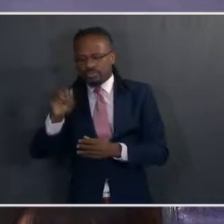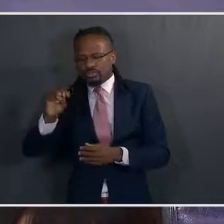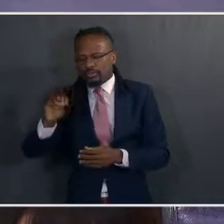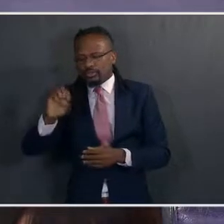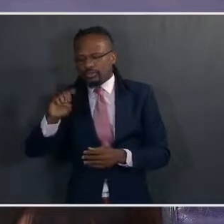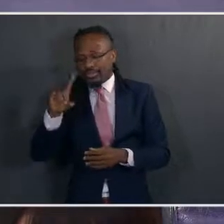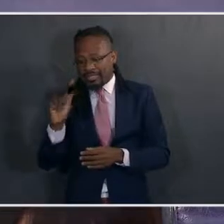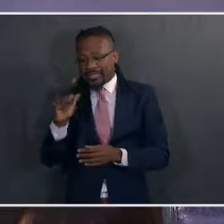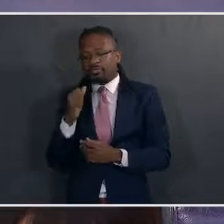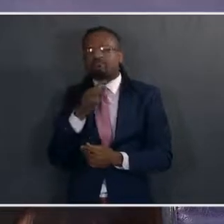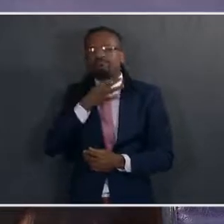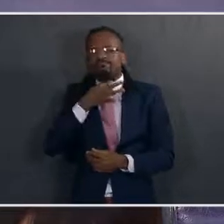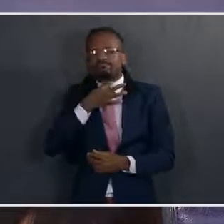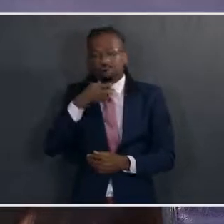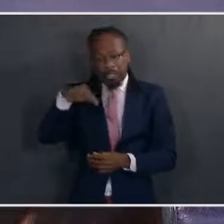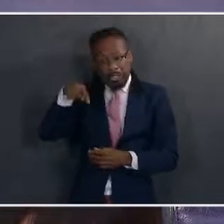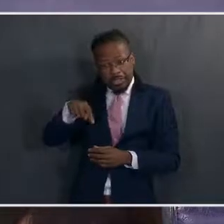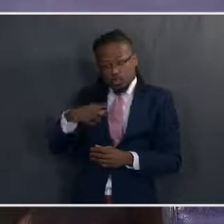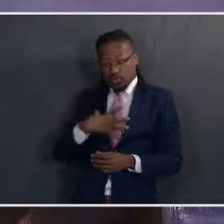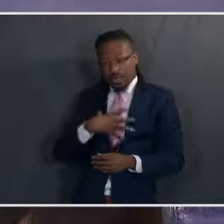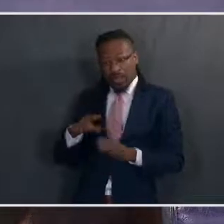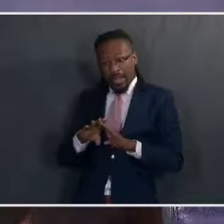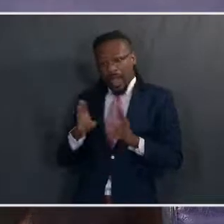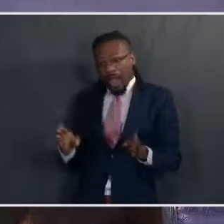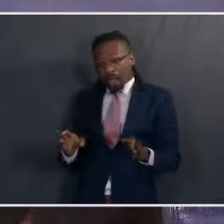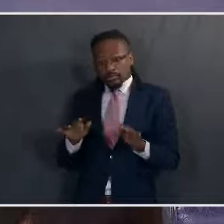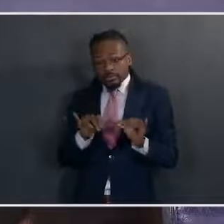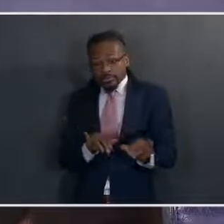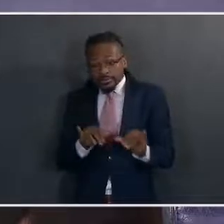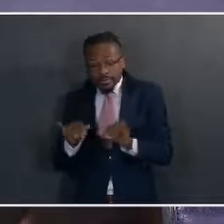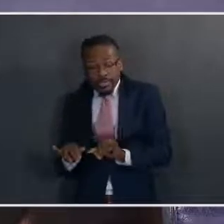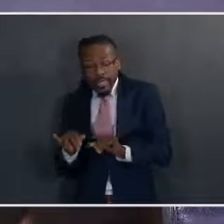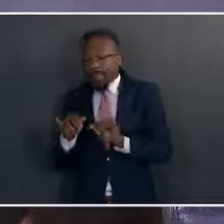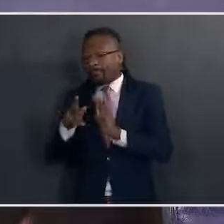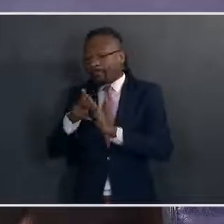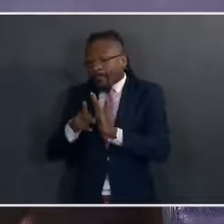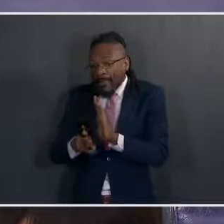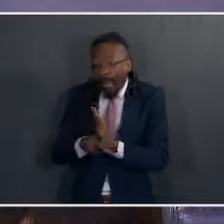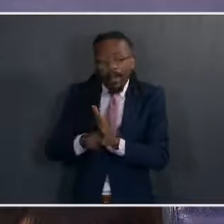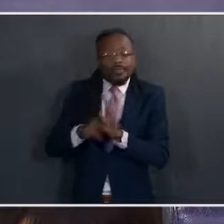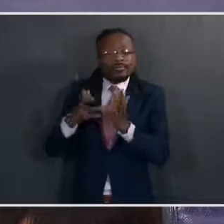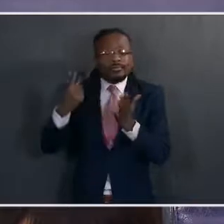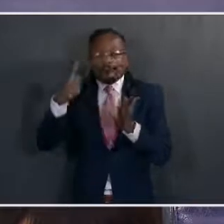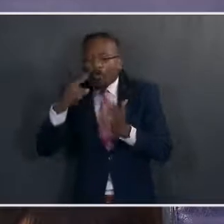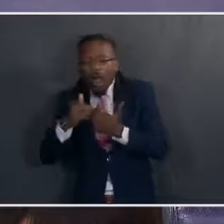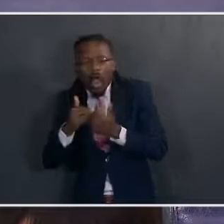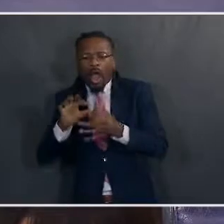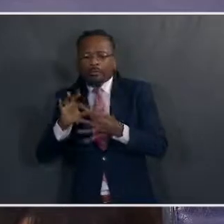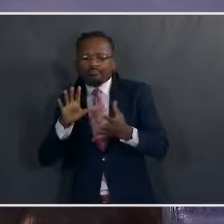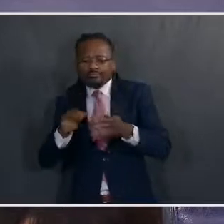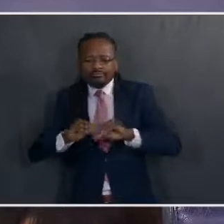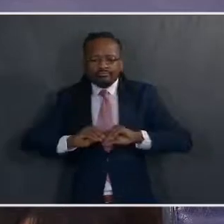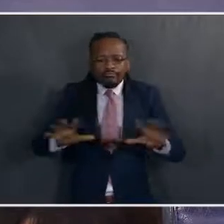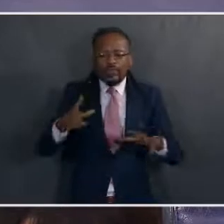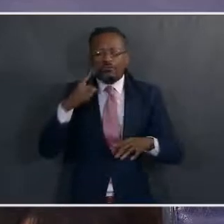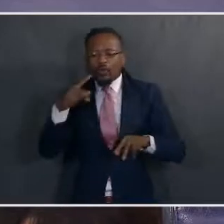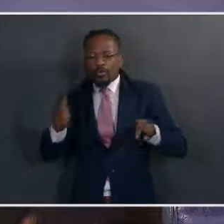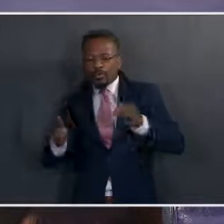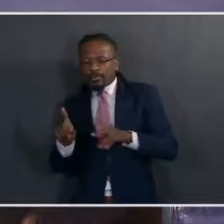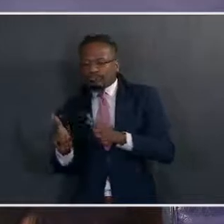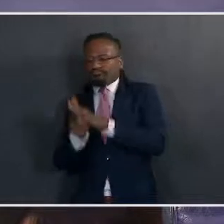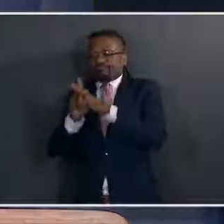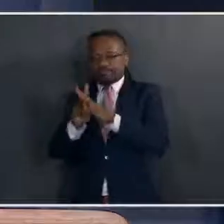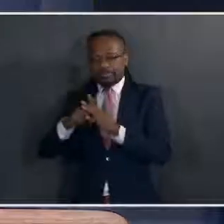this White House has a policy on releasing information about people who test positive in the White House or in the administration who have contact with White House